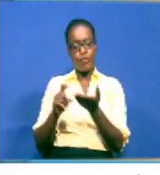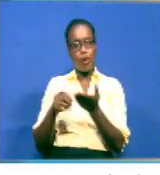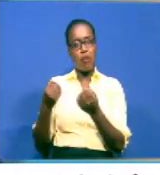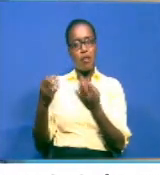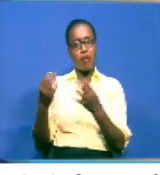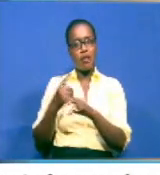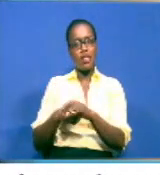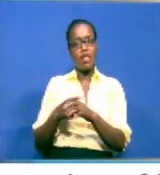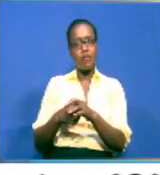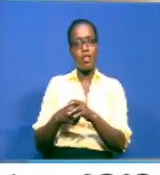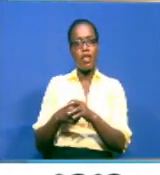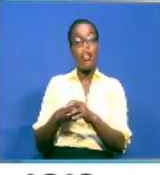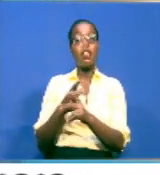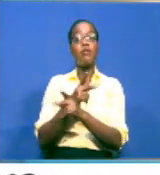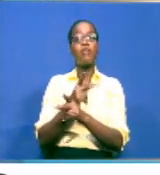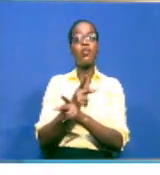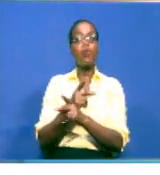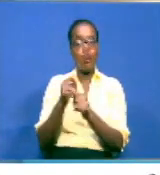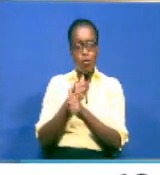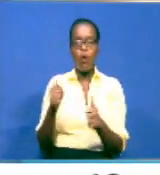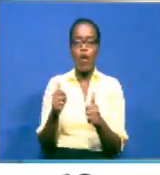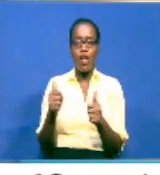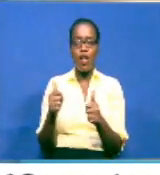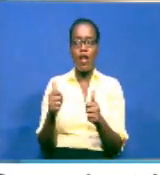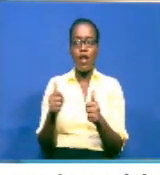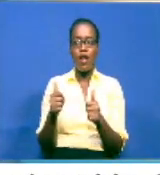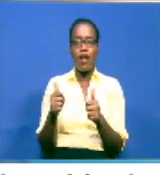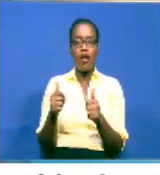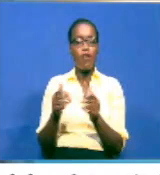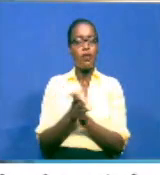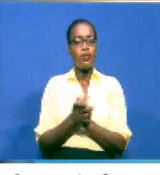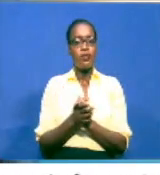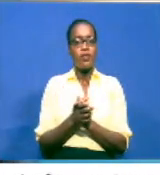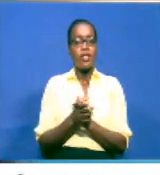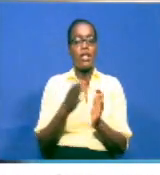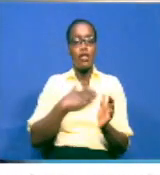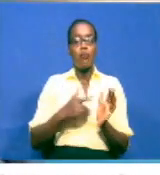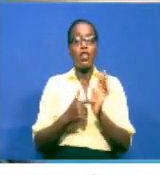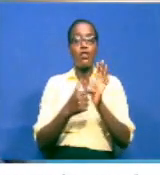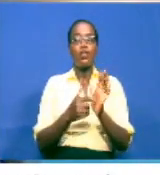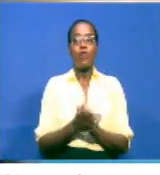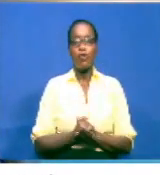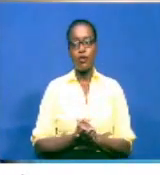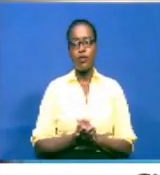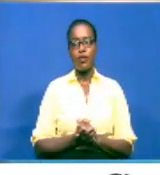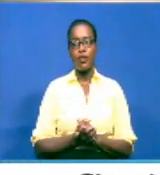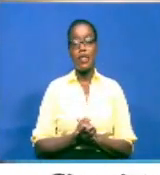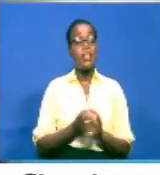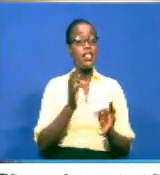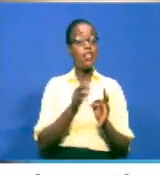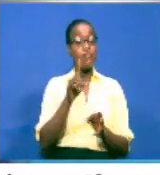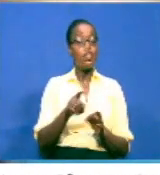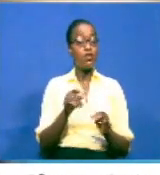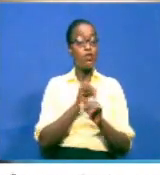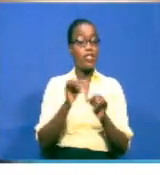frequently. That is when prevention will be observed optimally. Can you show us how to go about that? So then when you need to clean